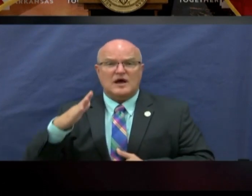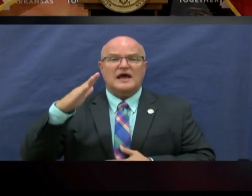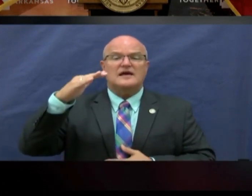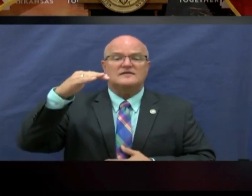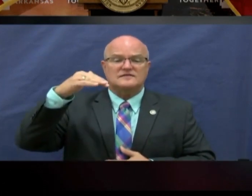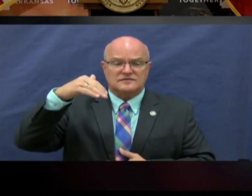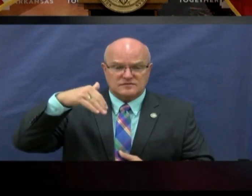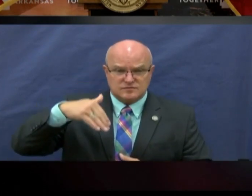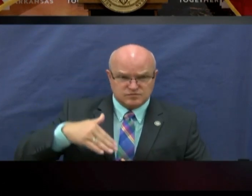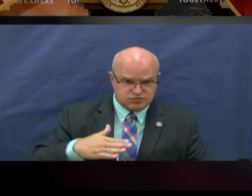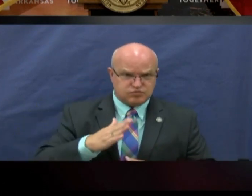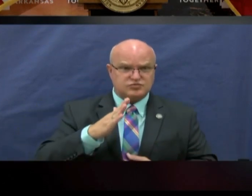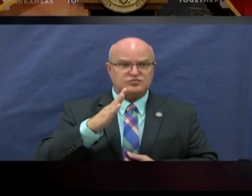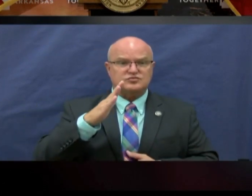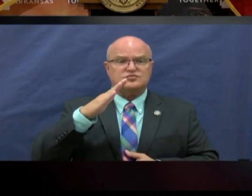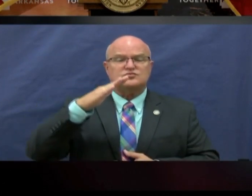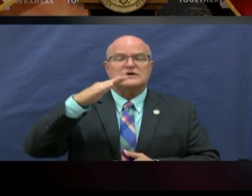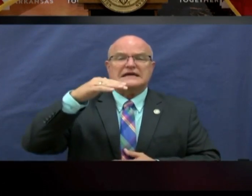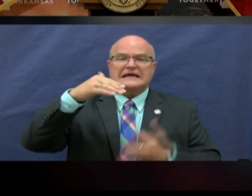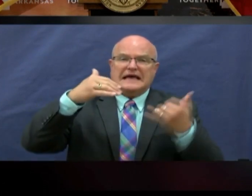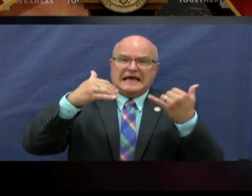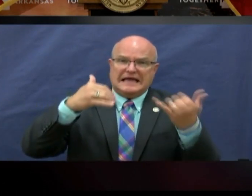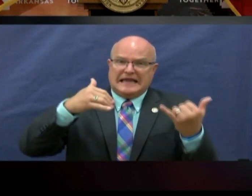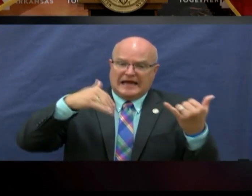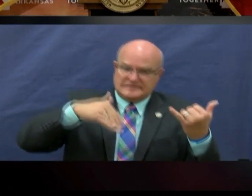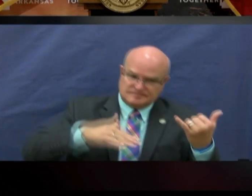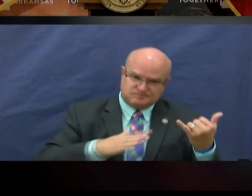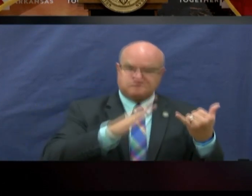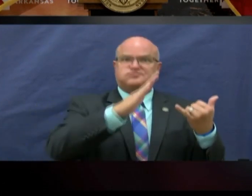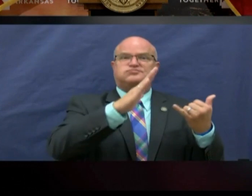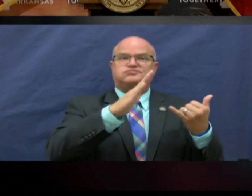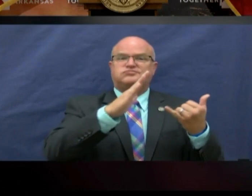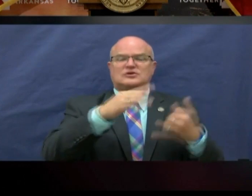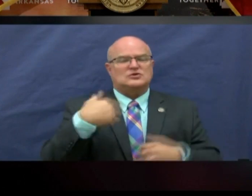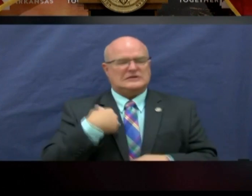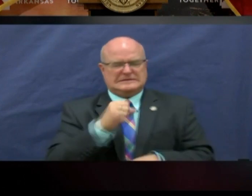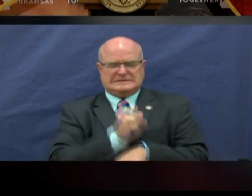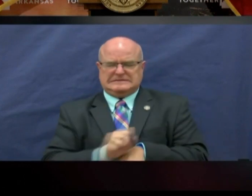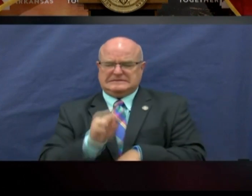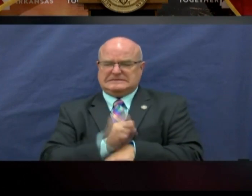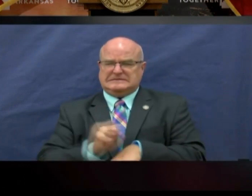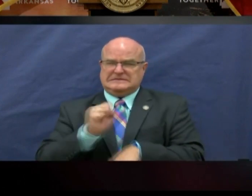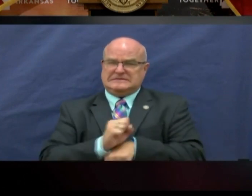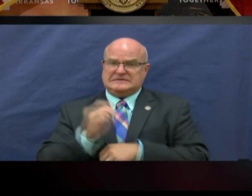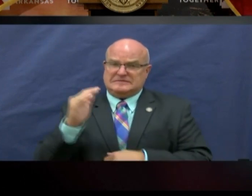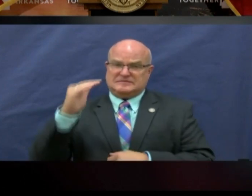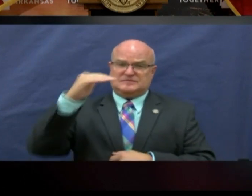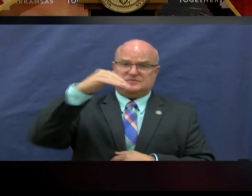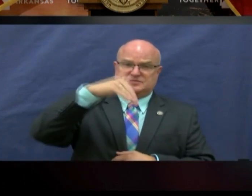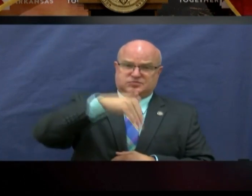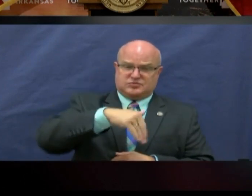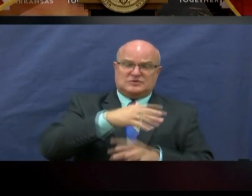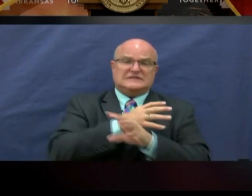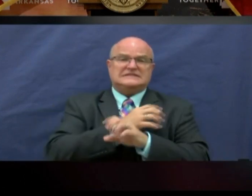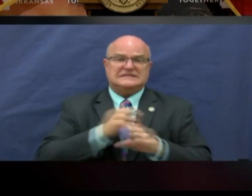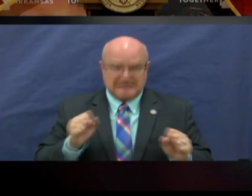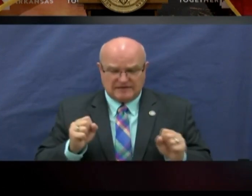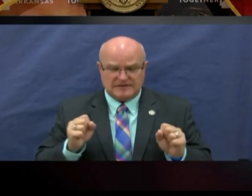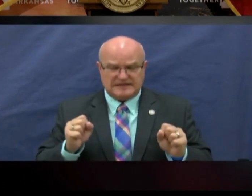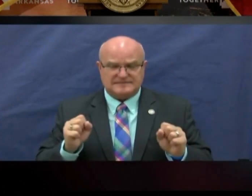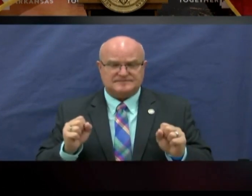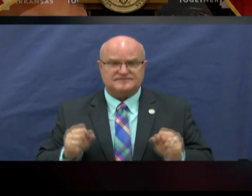now we're going up again into the third wave. We've got to work very hard to come down from that wave safely and to get the trend line